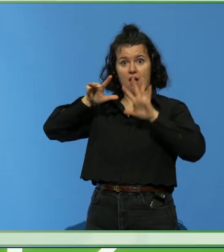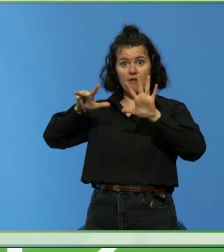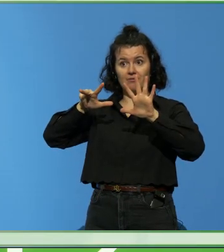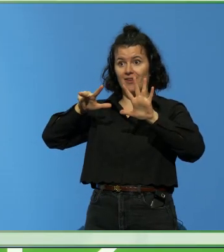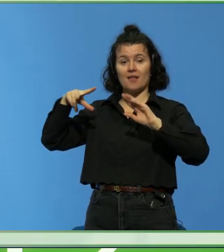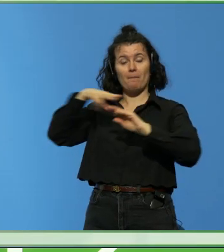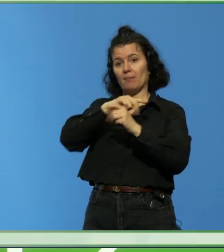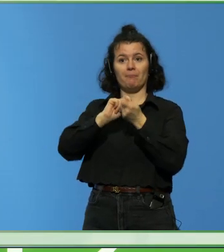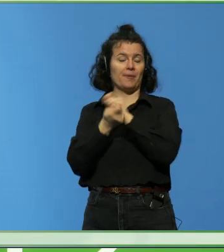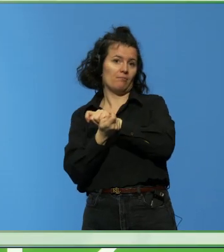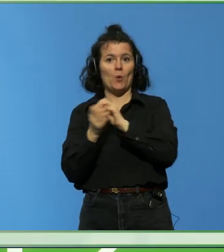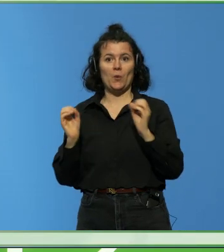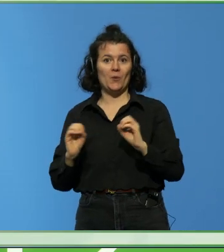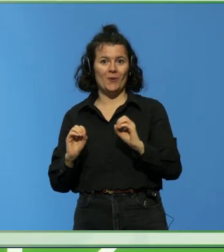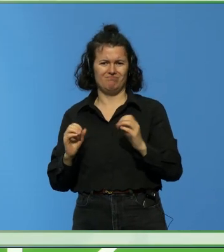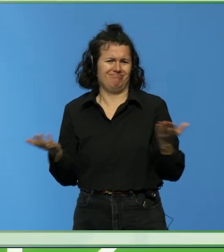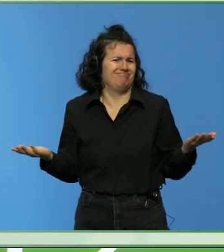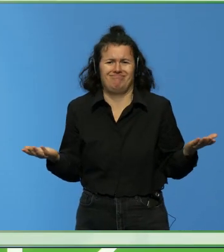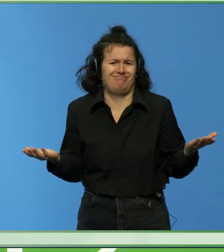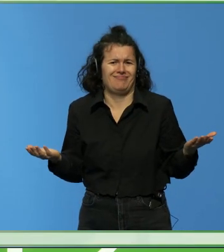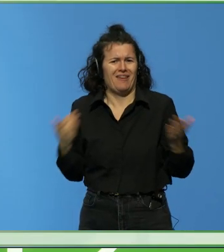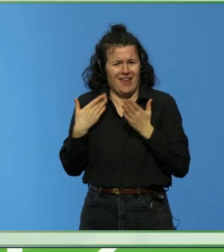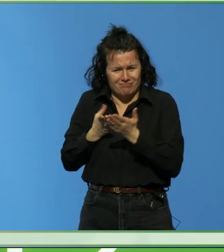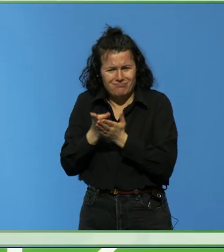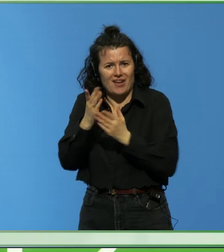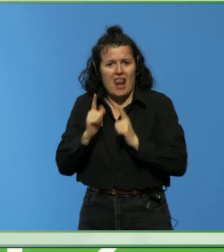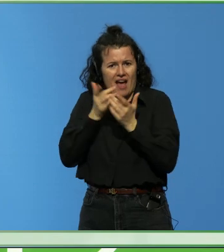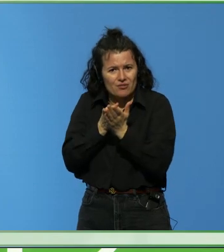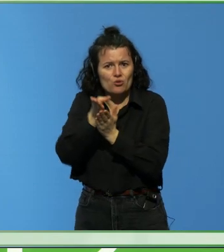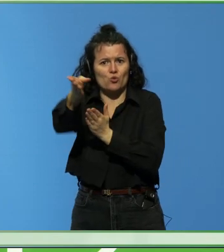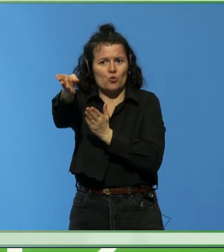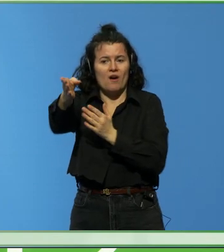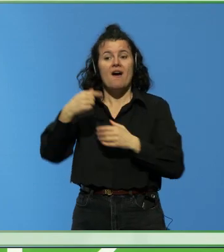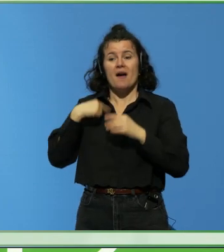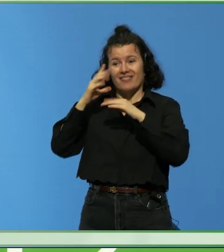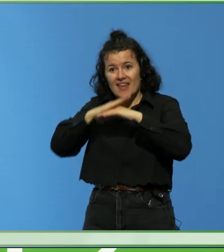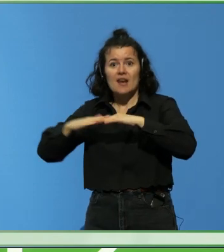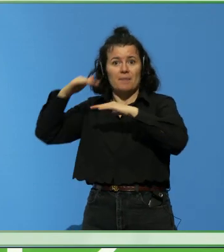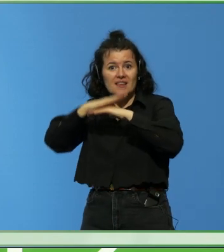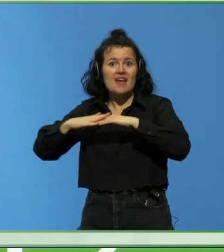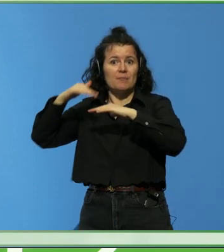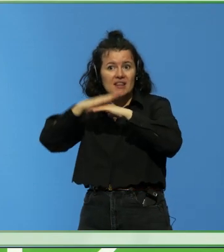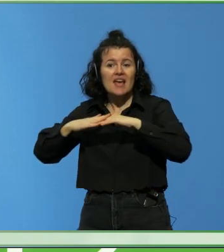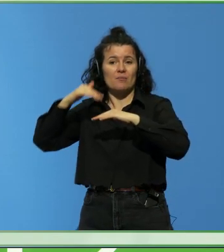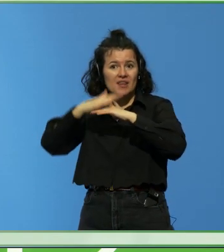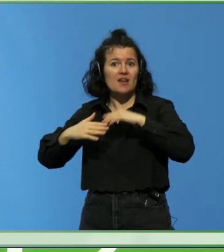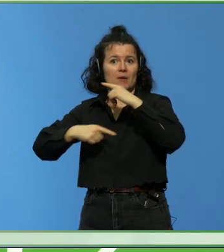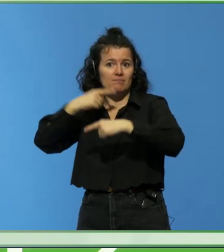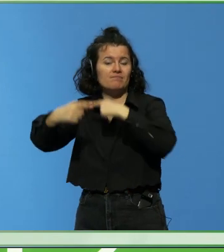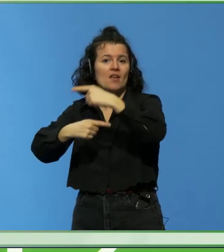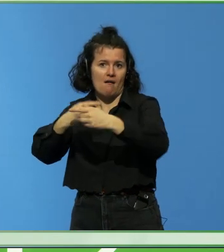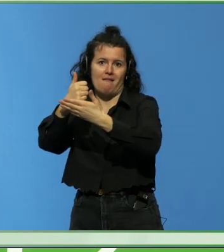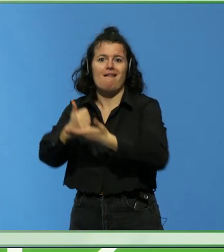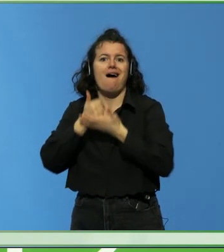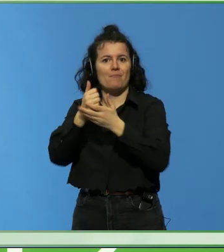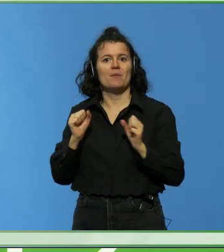and be productive in society. For example, if I had not have regular physiotherapy sessions, I wouldn't be